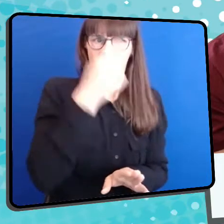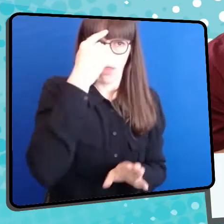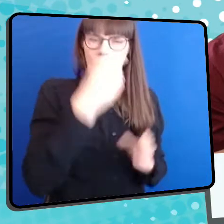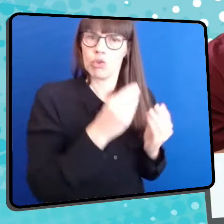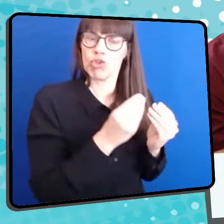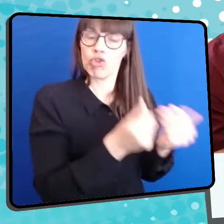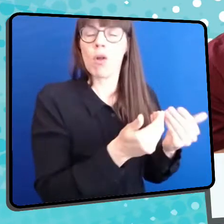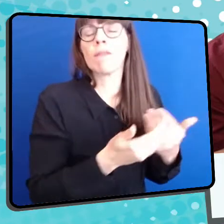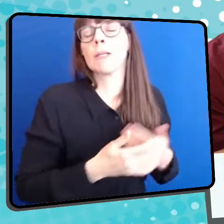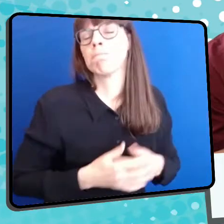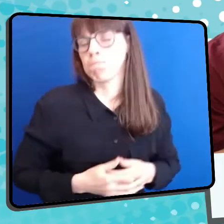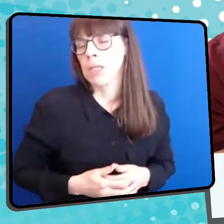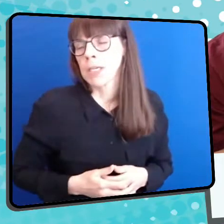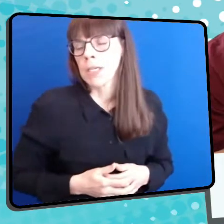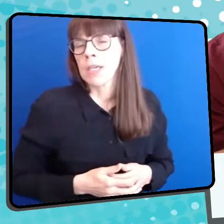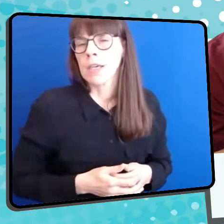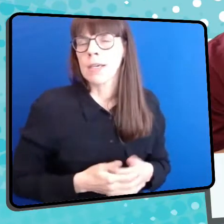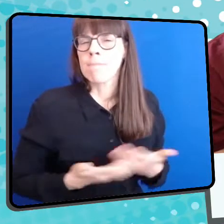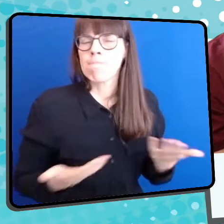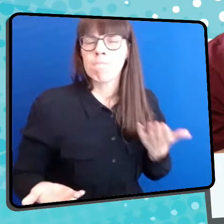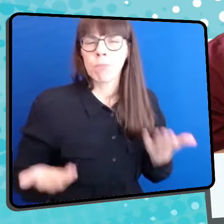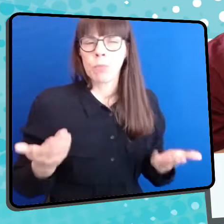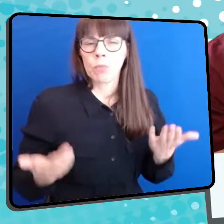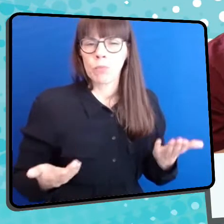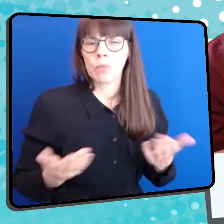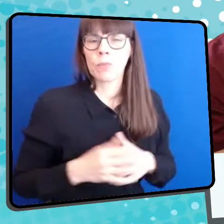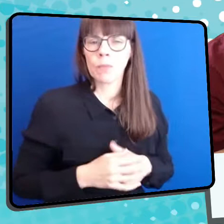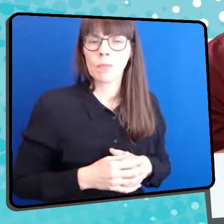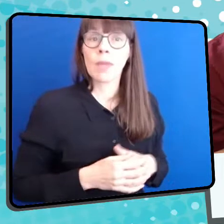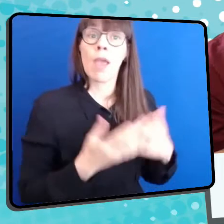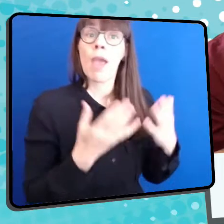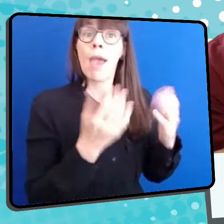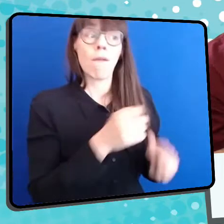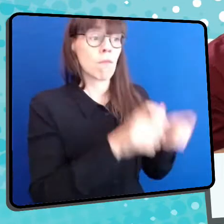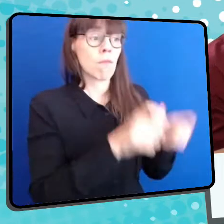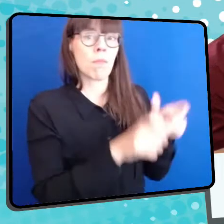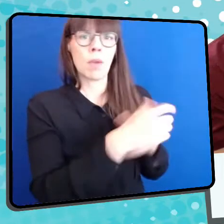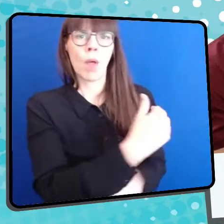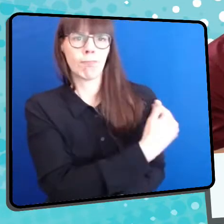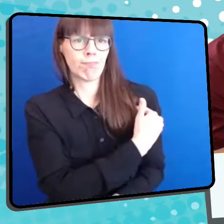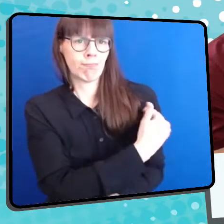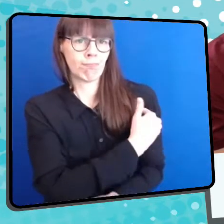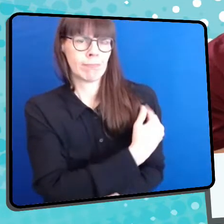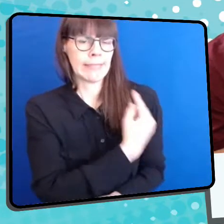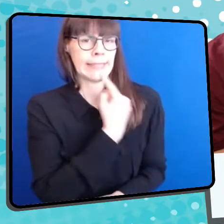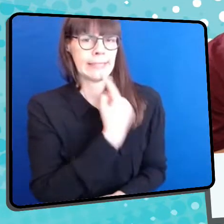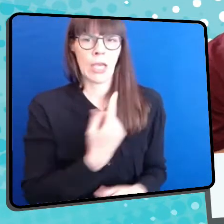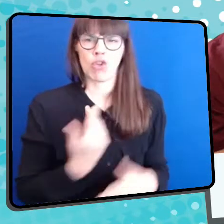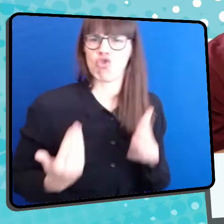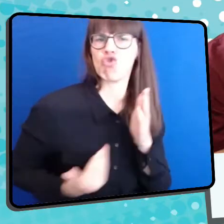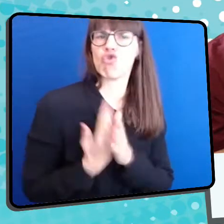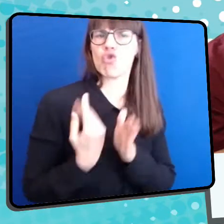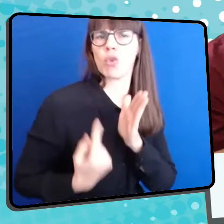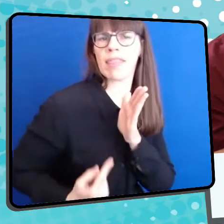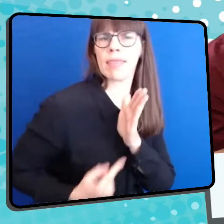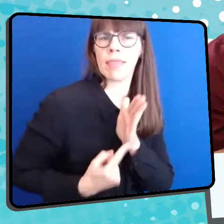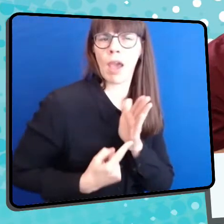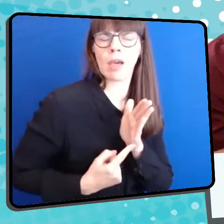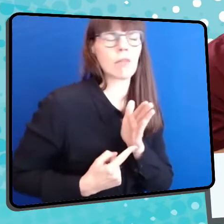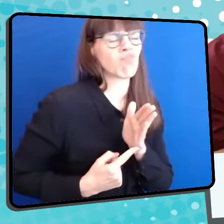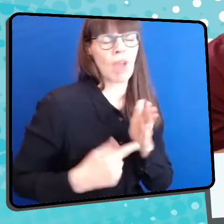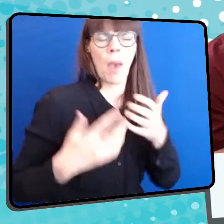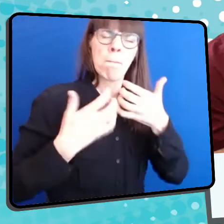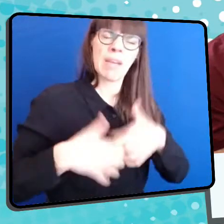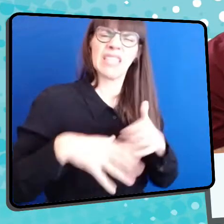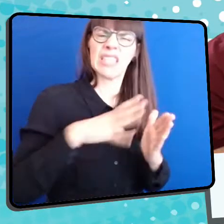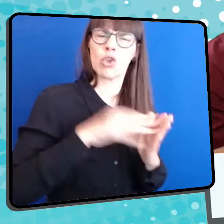there's people, I don't want to say people, but like there's customers who will come in and it's like, hey, we need some new tech, machine learning, that's a new thing, do